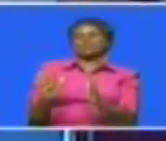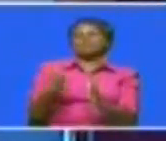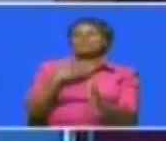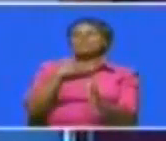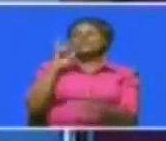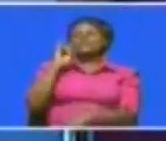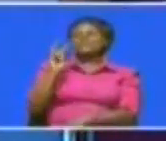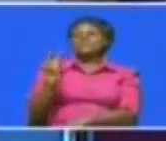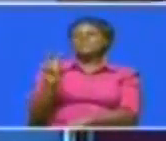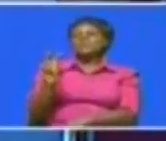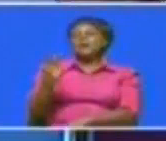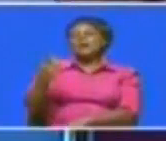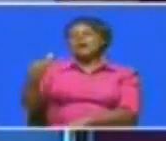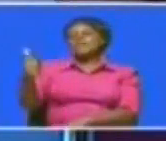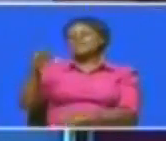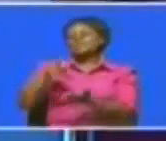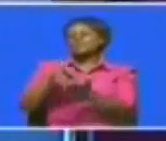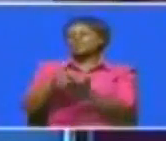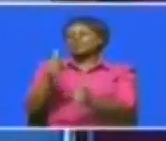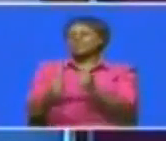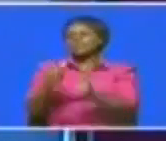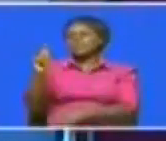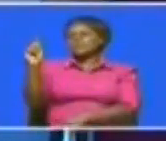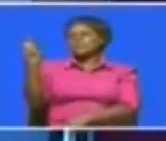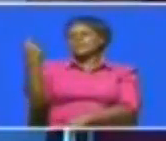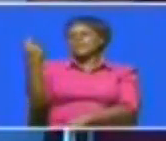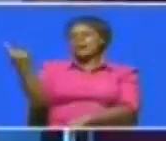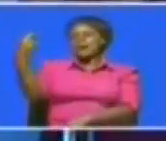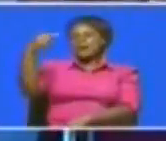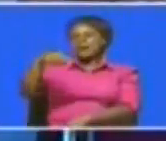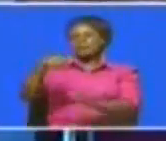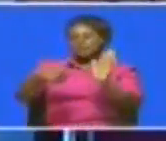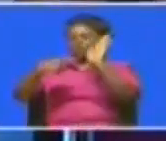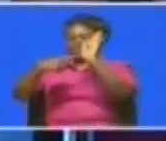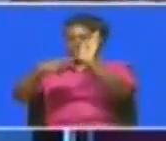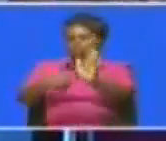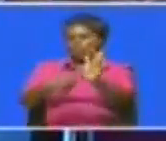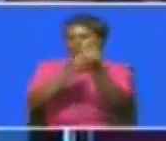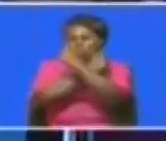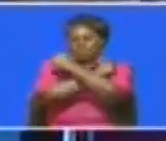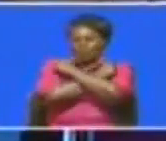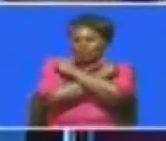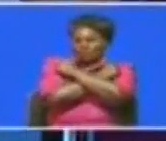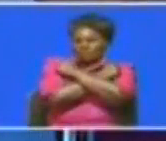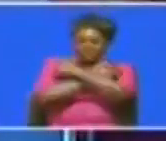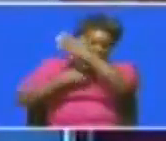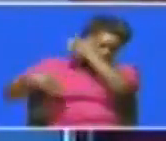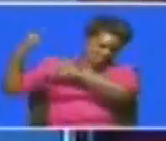is, what are some of the other instances that Kenyans have come out together to demonstrate their patriotism? If we go back